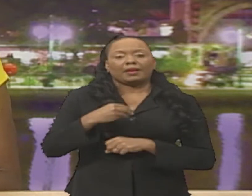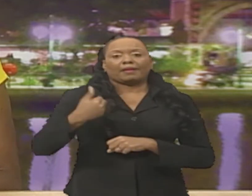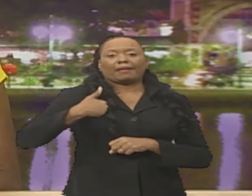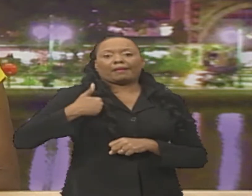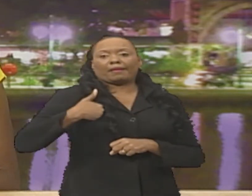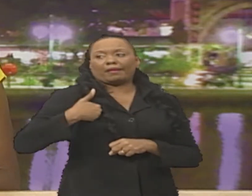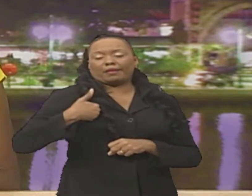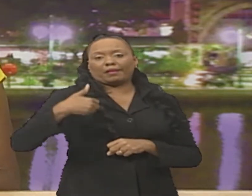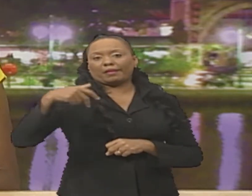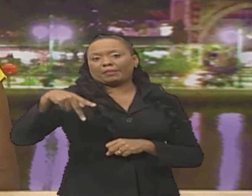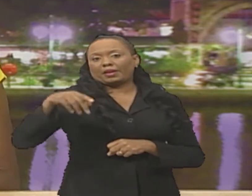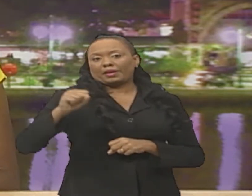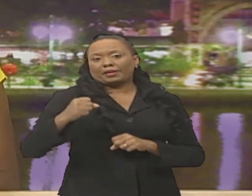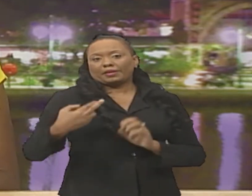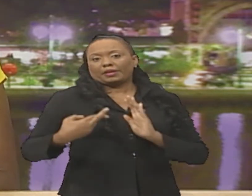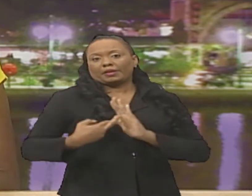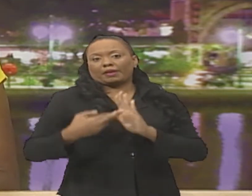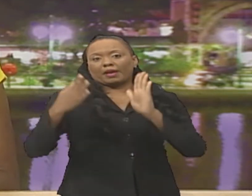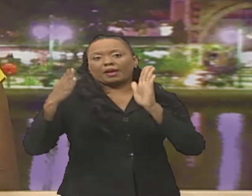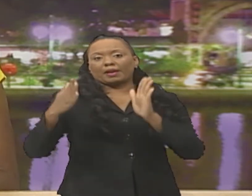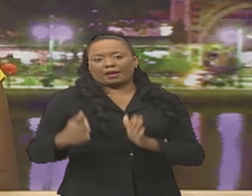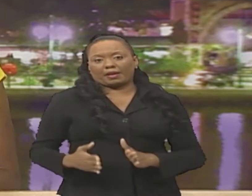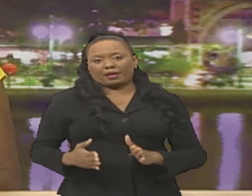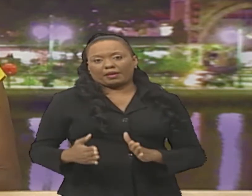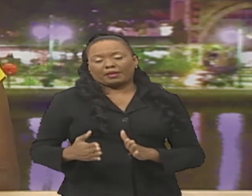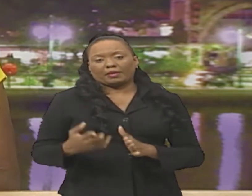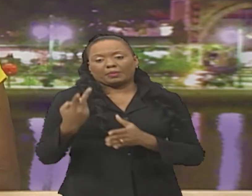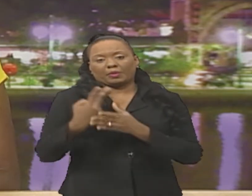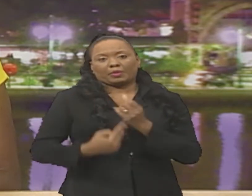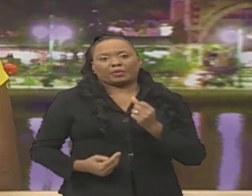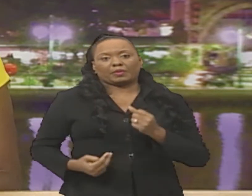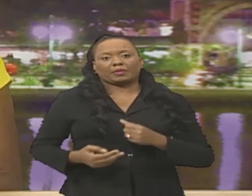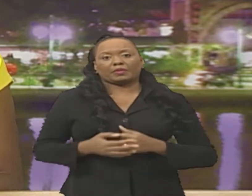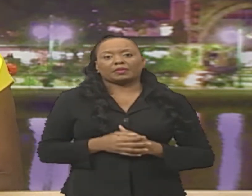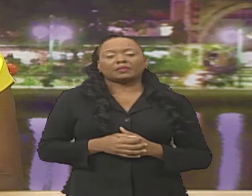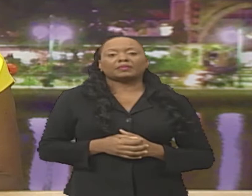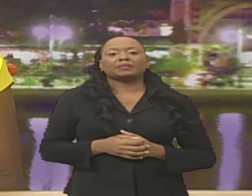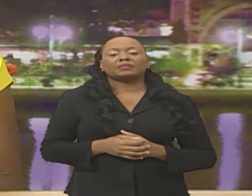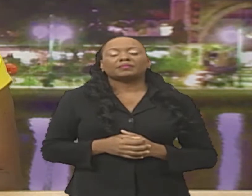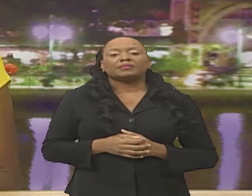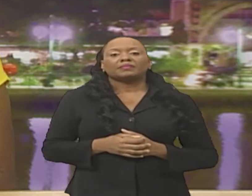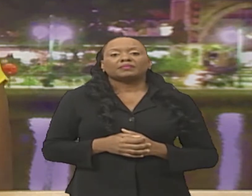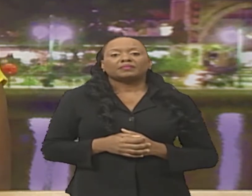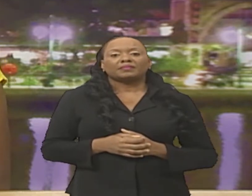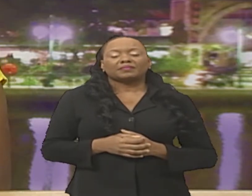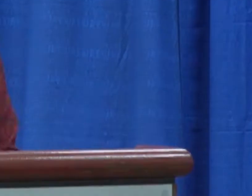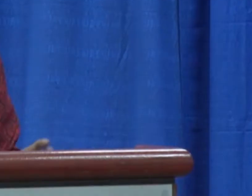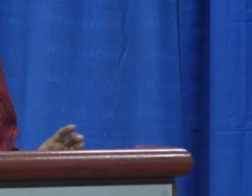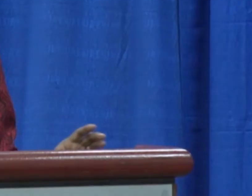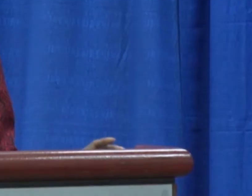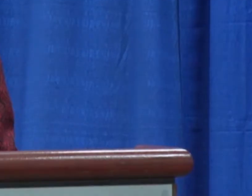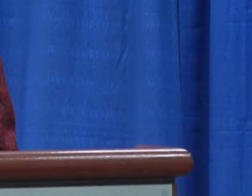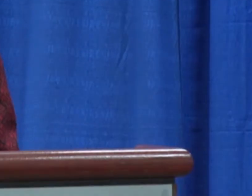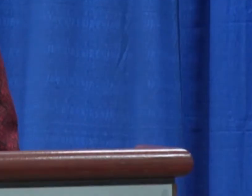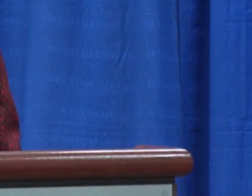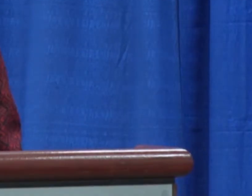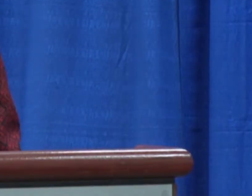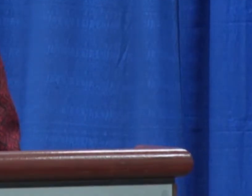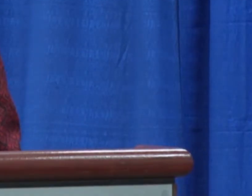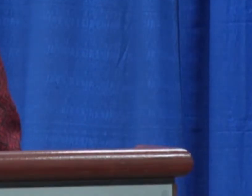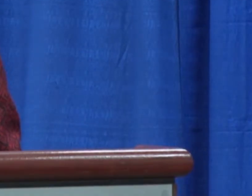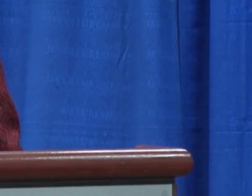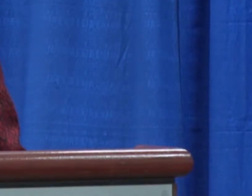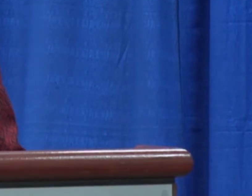Parliamentary Secretary to the Minister of Development, Kamal Khera. We're making great strides here